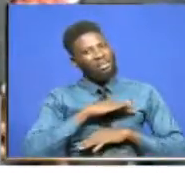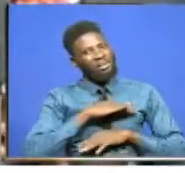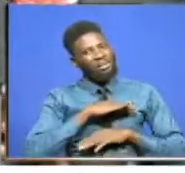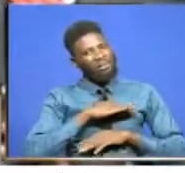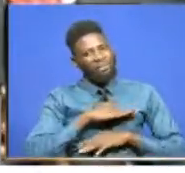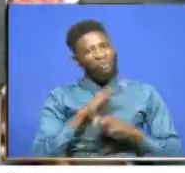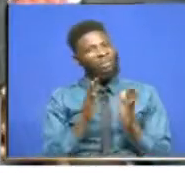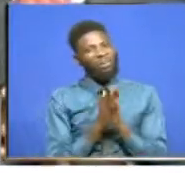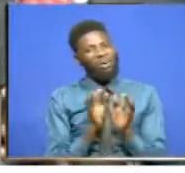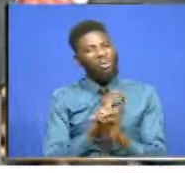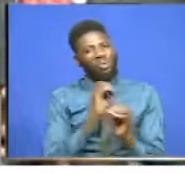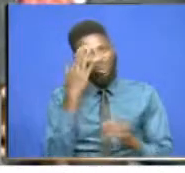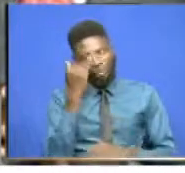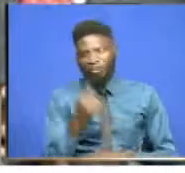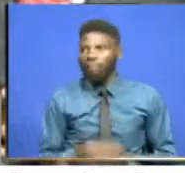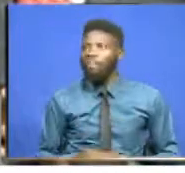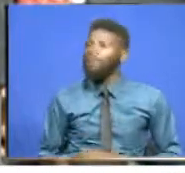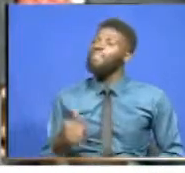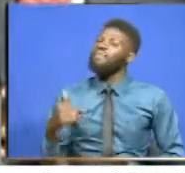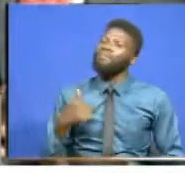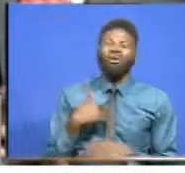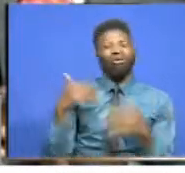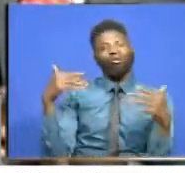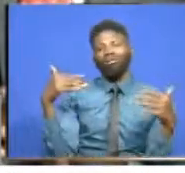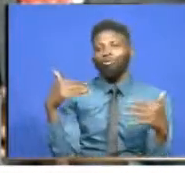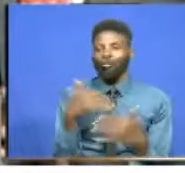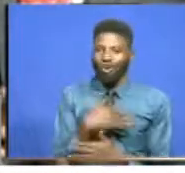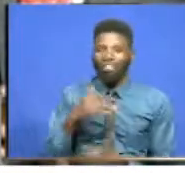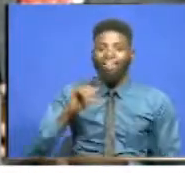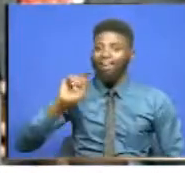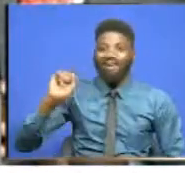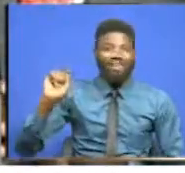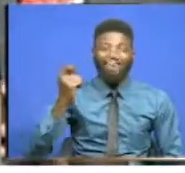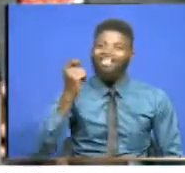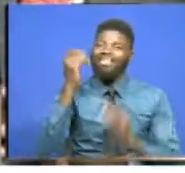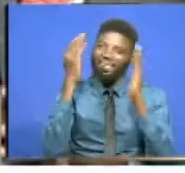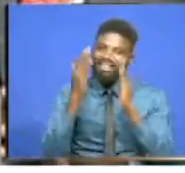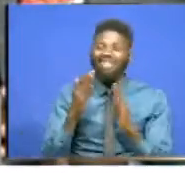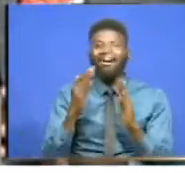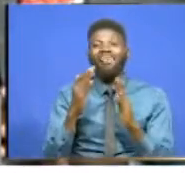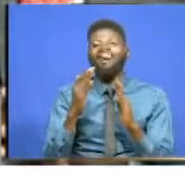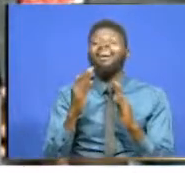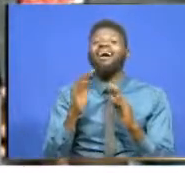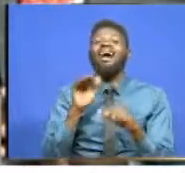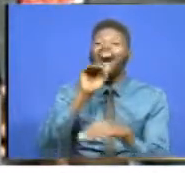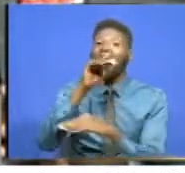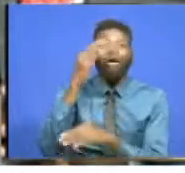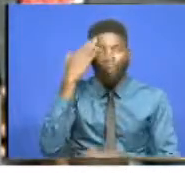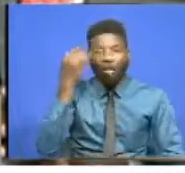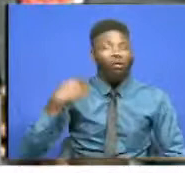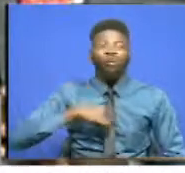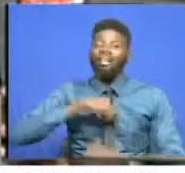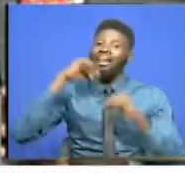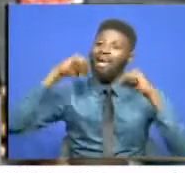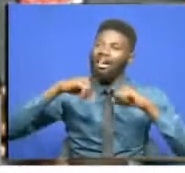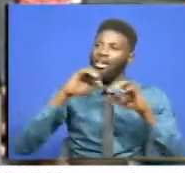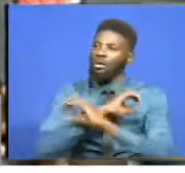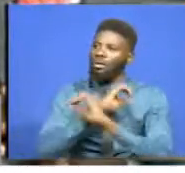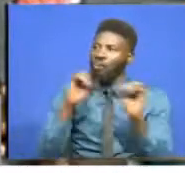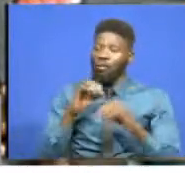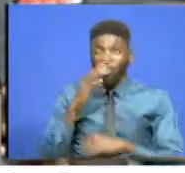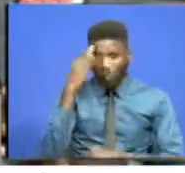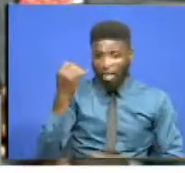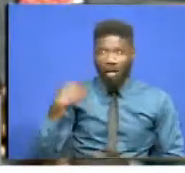I'm actually very surprised that a Kenyan would ask why we disagree, because we know it. It is because of the way we